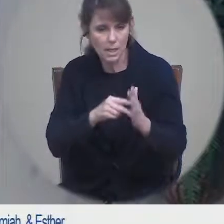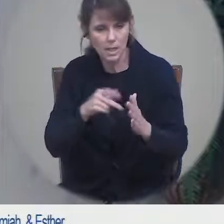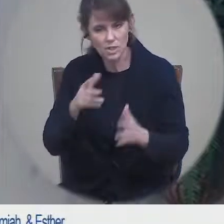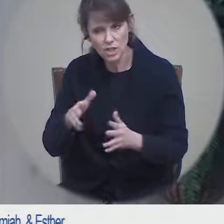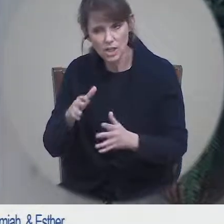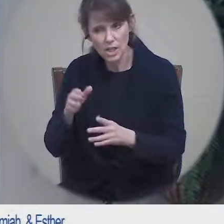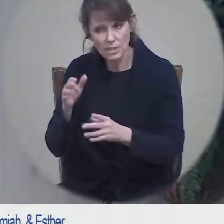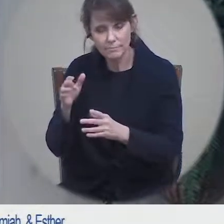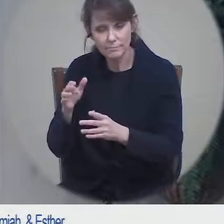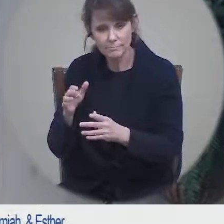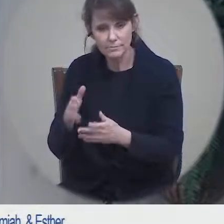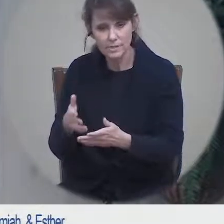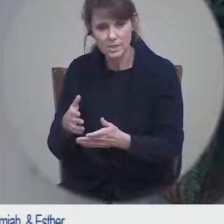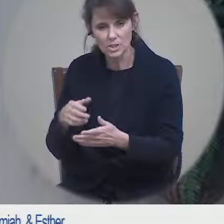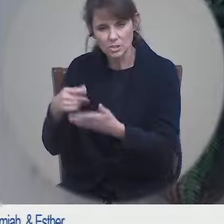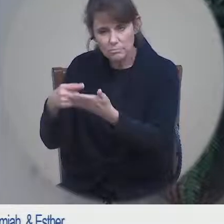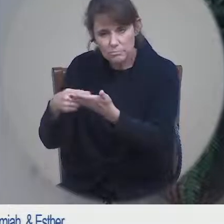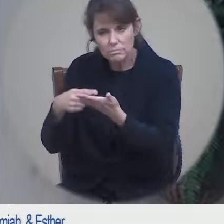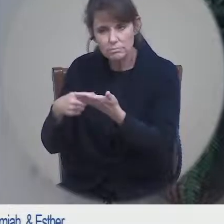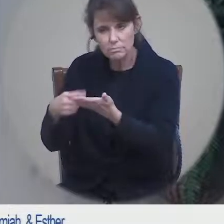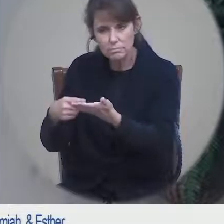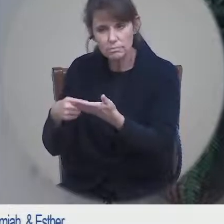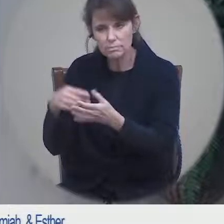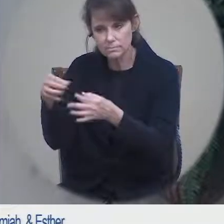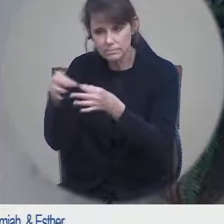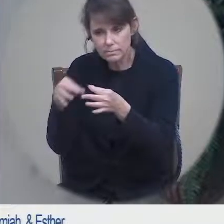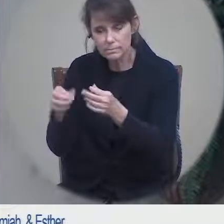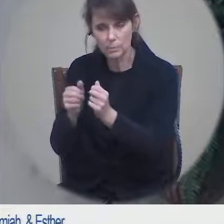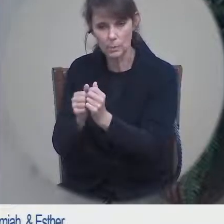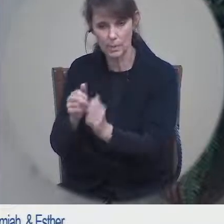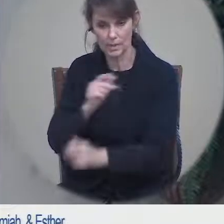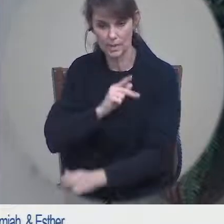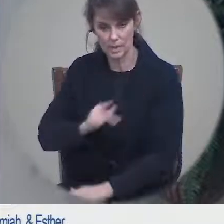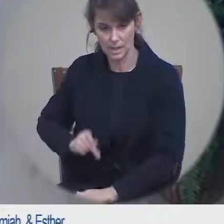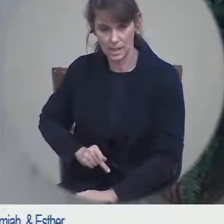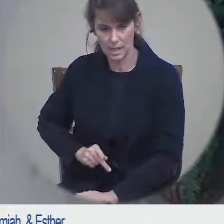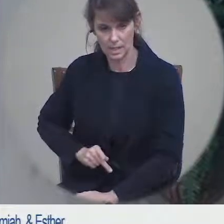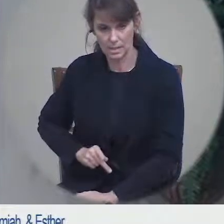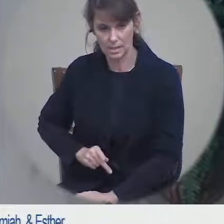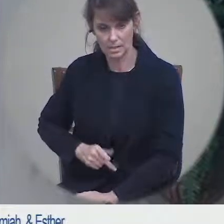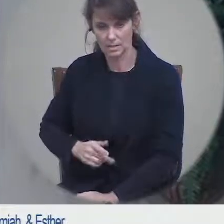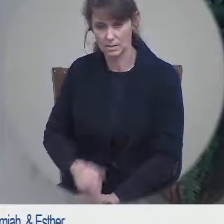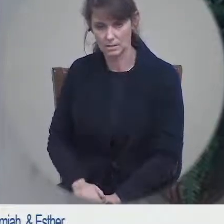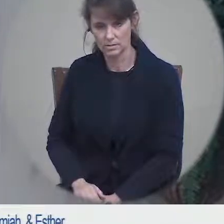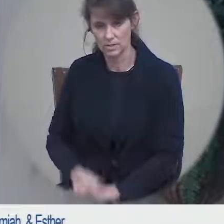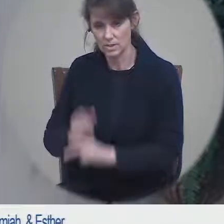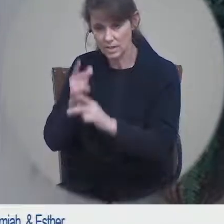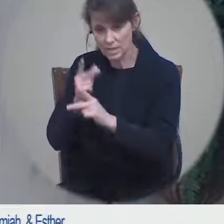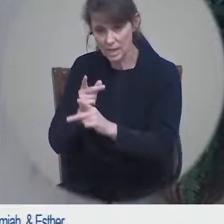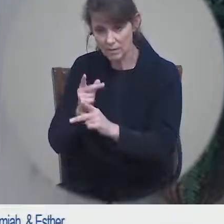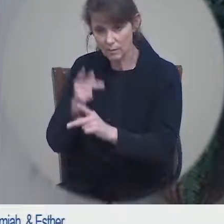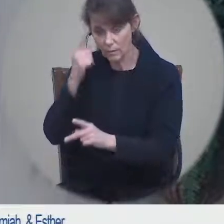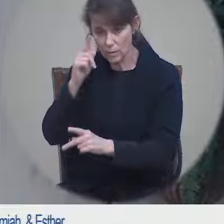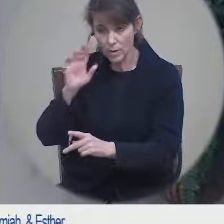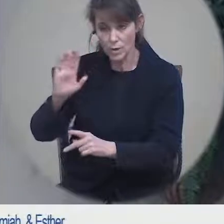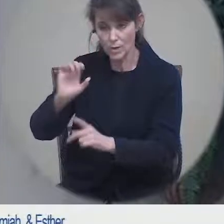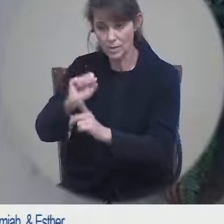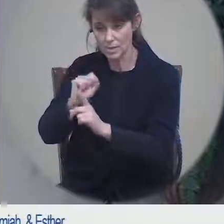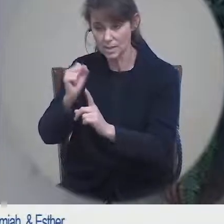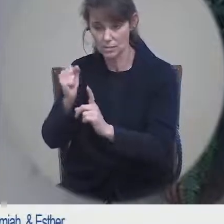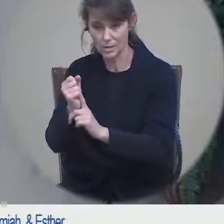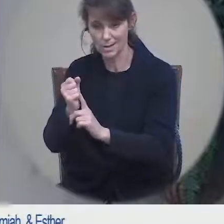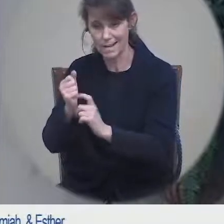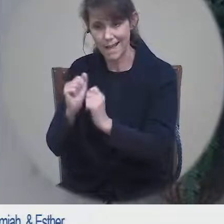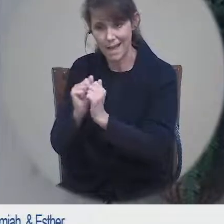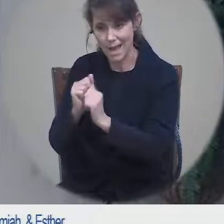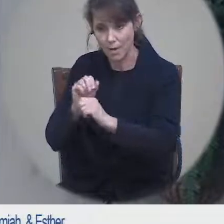her request, she says, "I'm still considerate of you and what this might entail for you." And so she makes